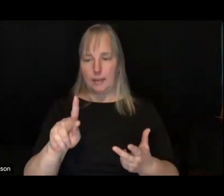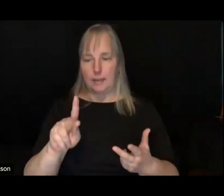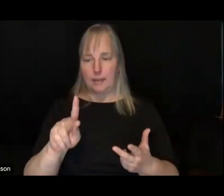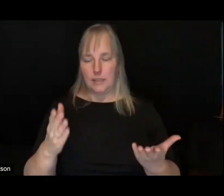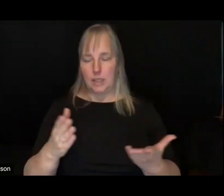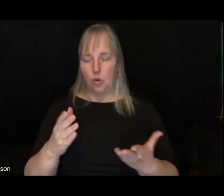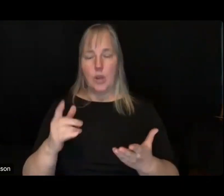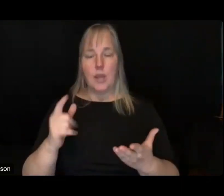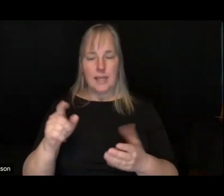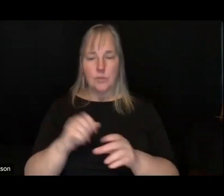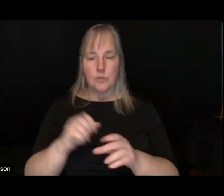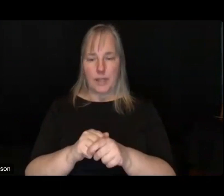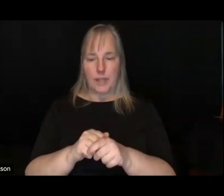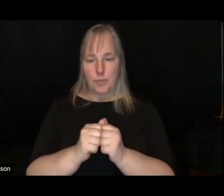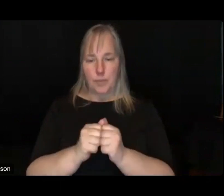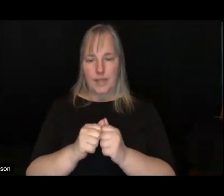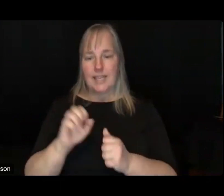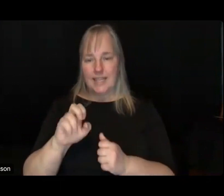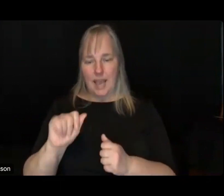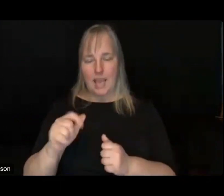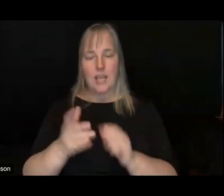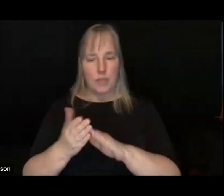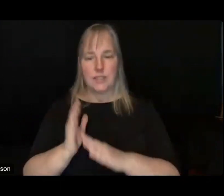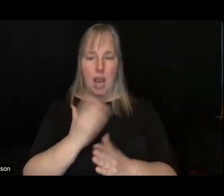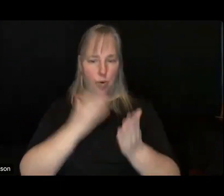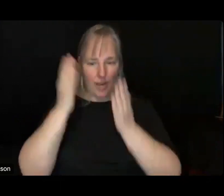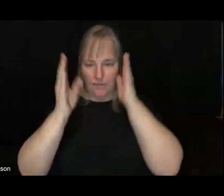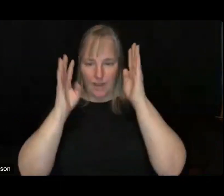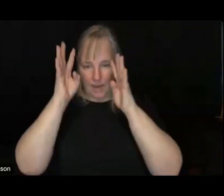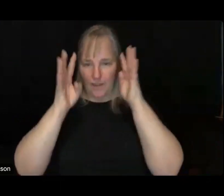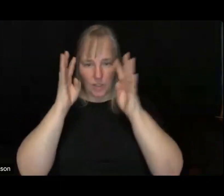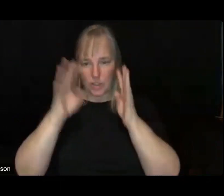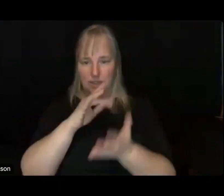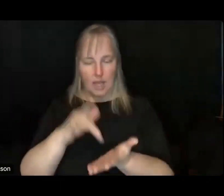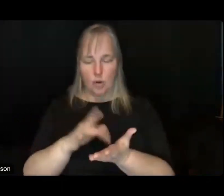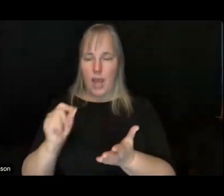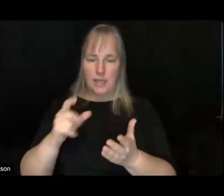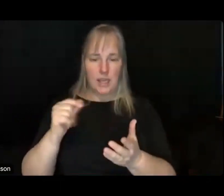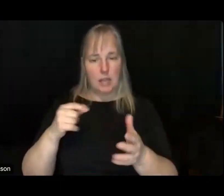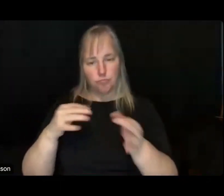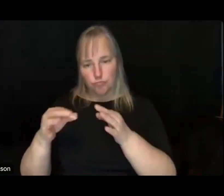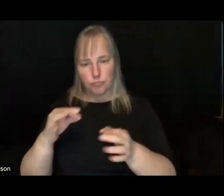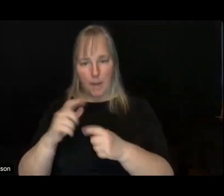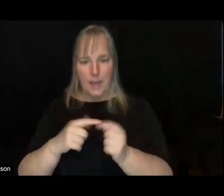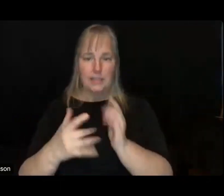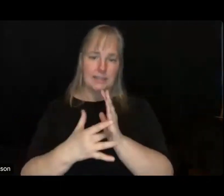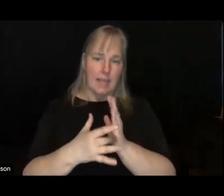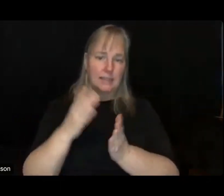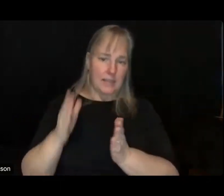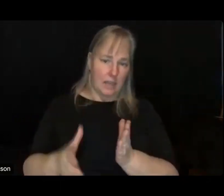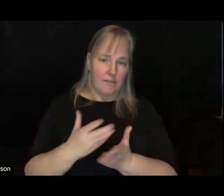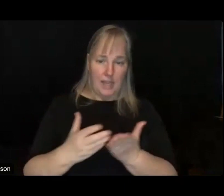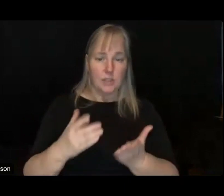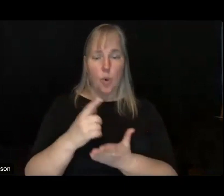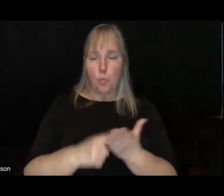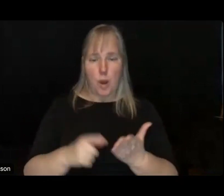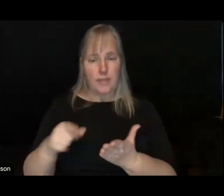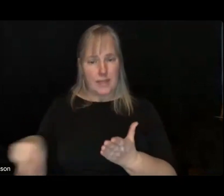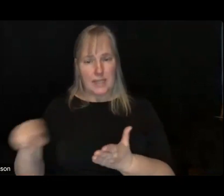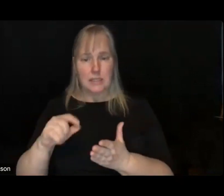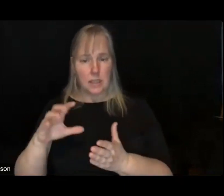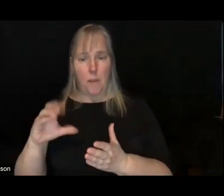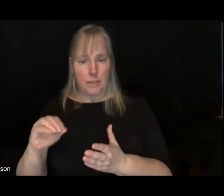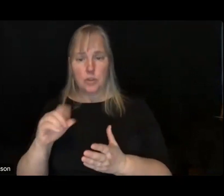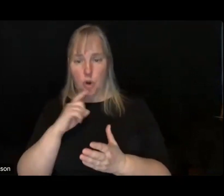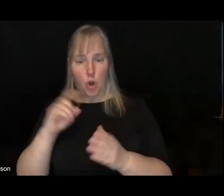center. And he can kind of opine on what these, like more of the tech side of things, what these companies are looking for. And it's not just startups, it's companies